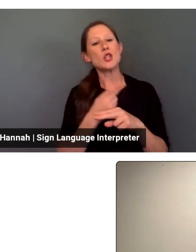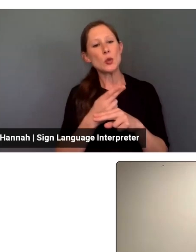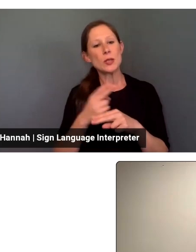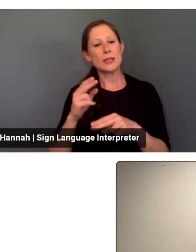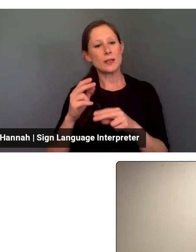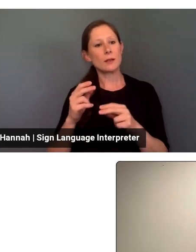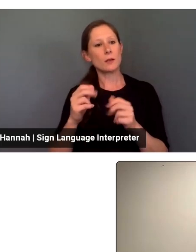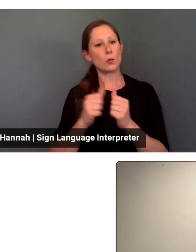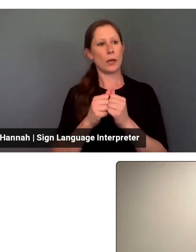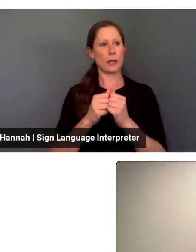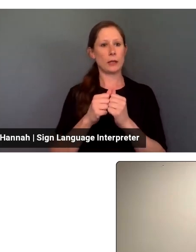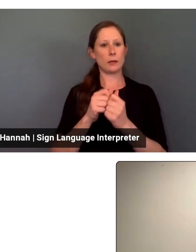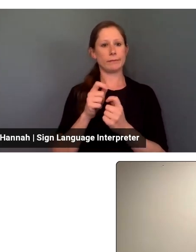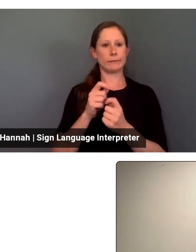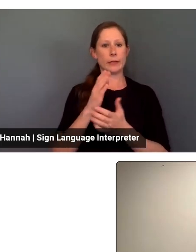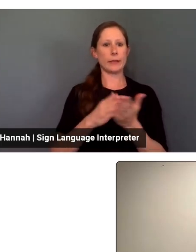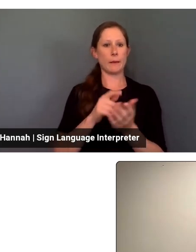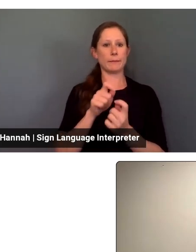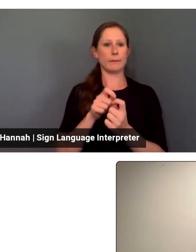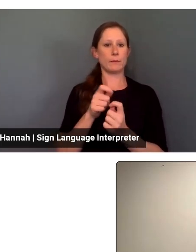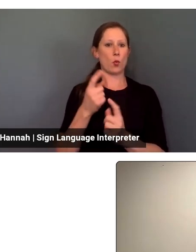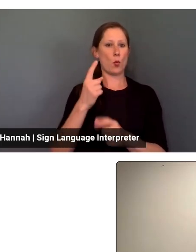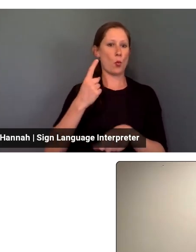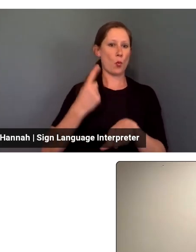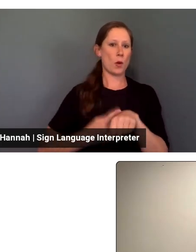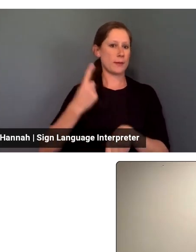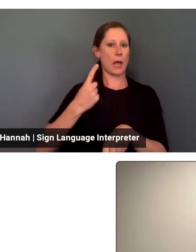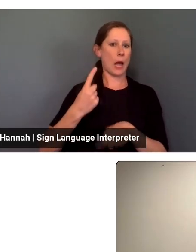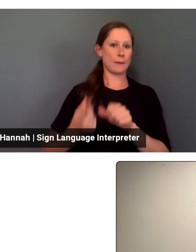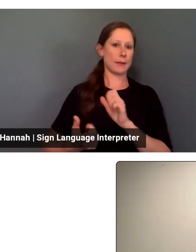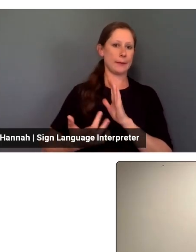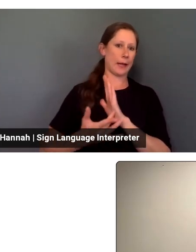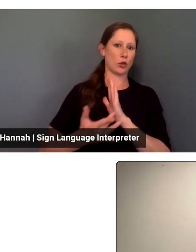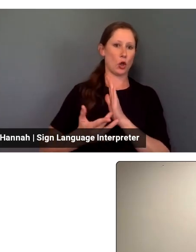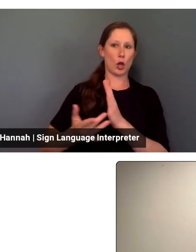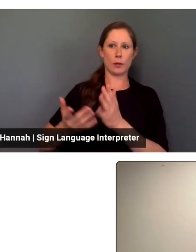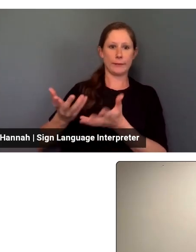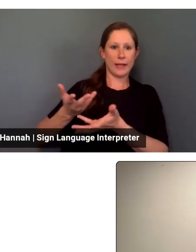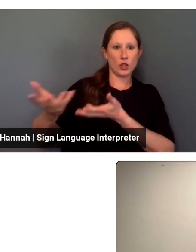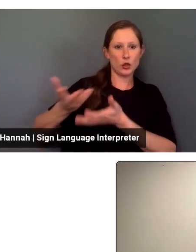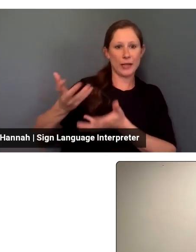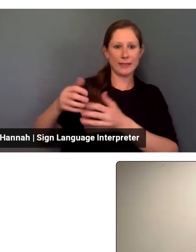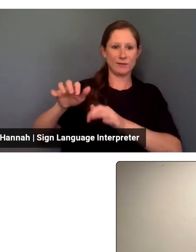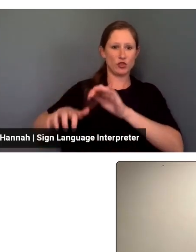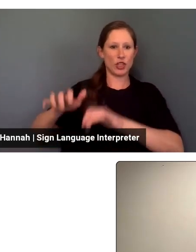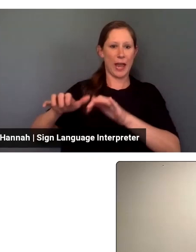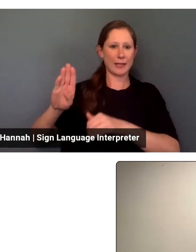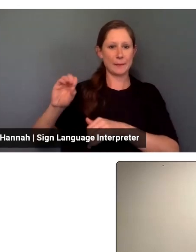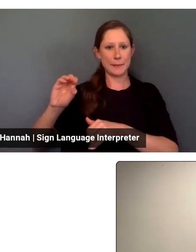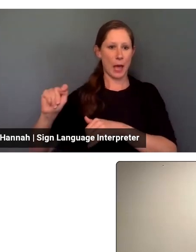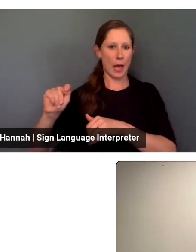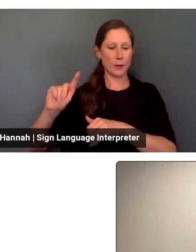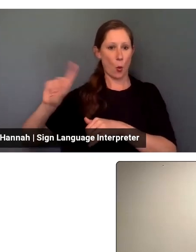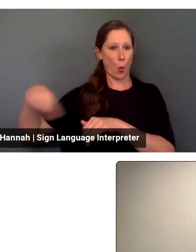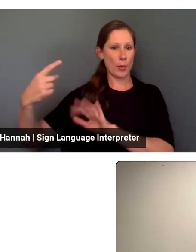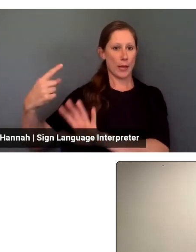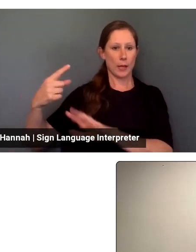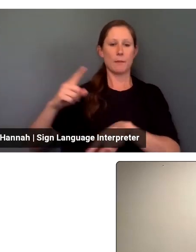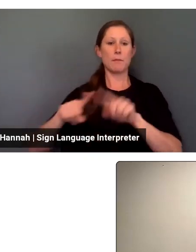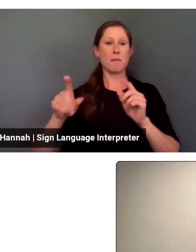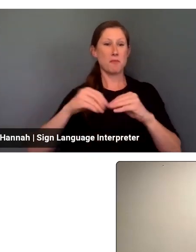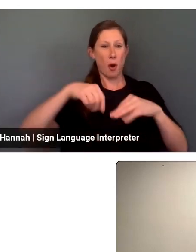creating a draft of a job description, or maybe an interactive chatbot, but it's not Yeah. gone too much further than